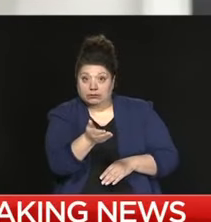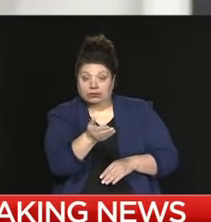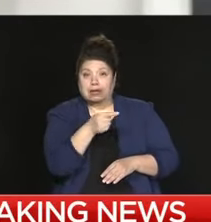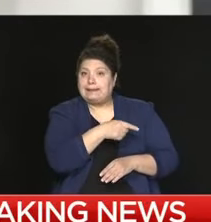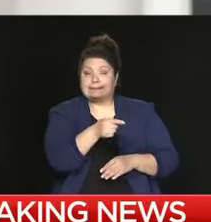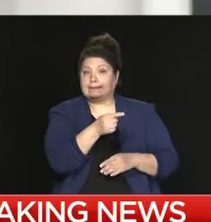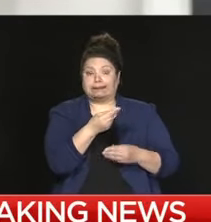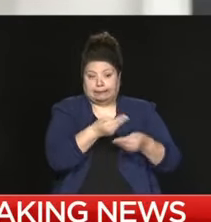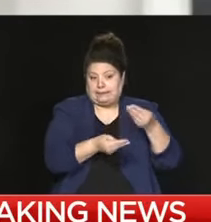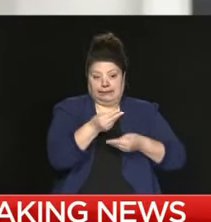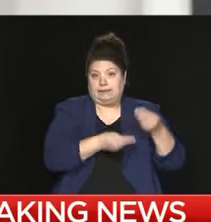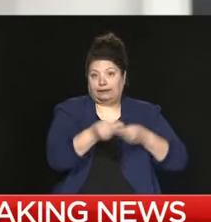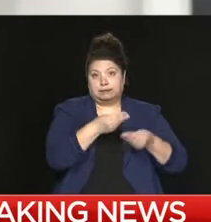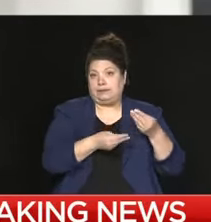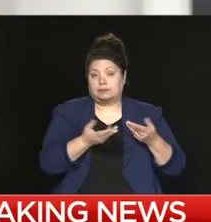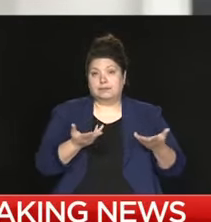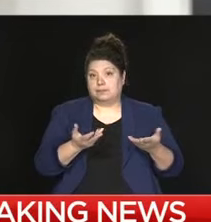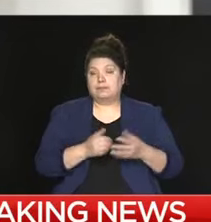hard hit by COVID-19.